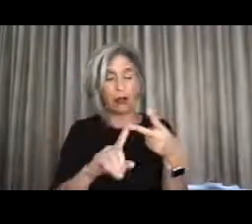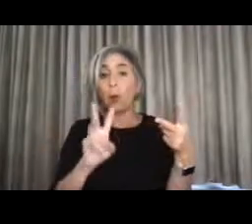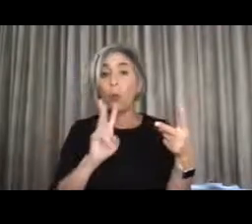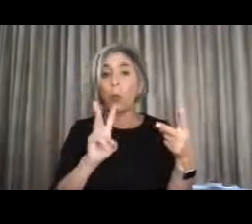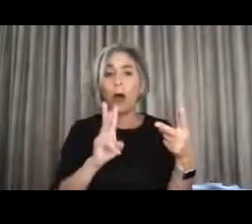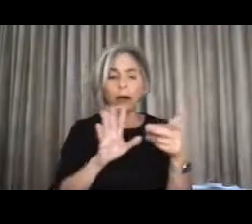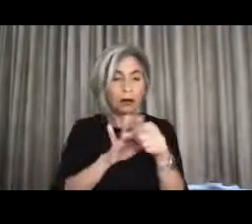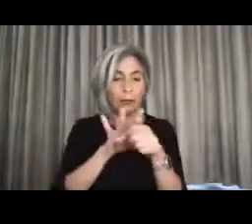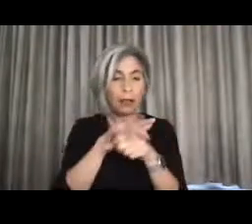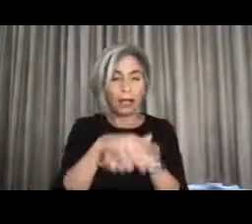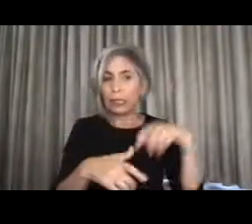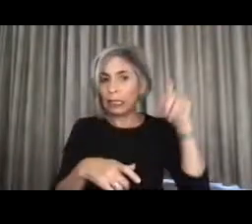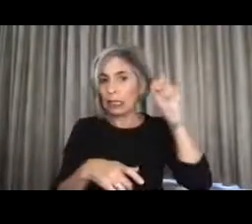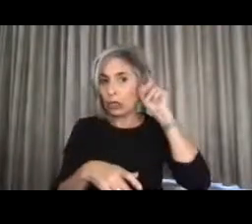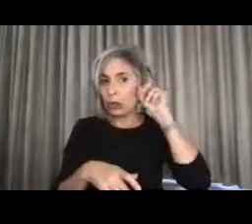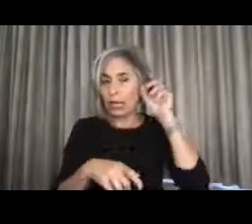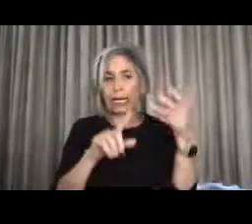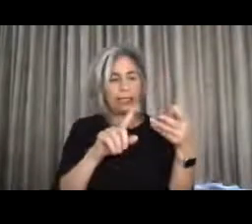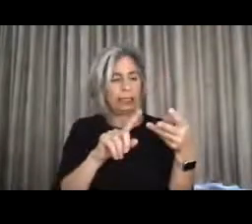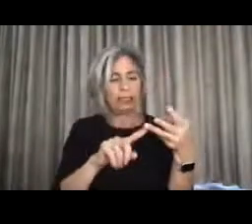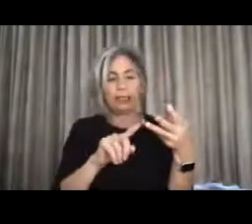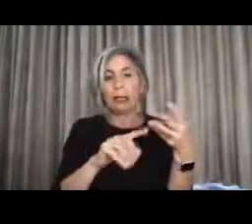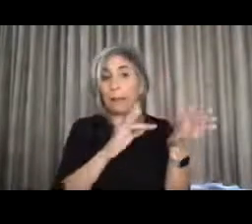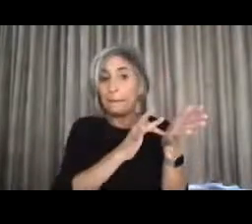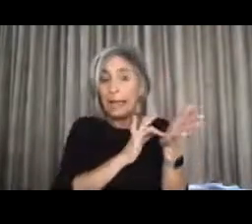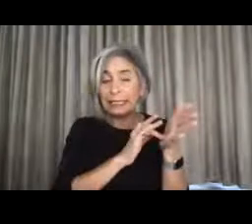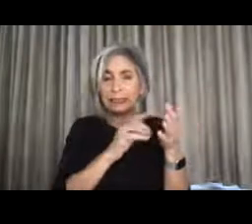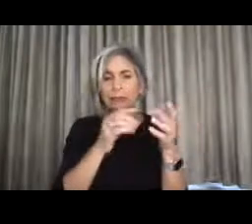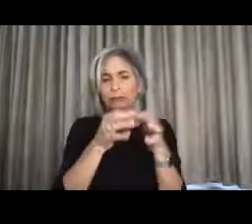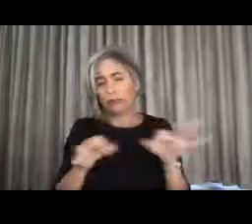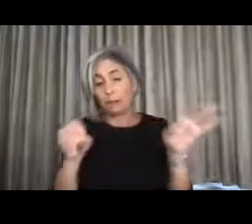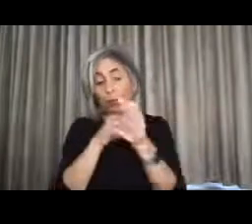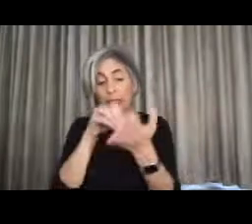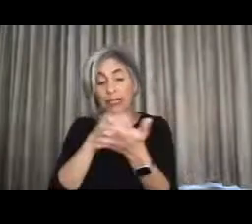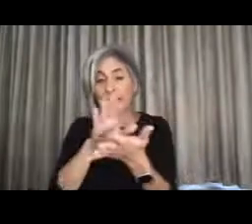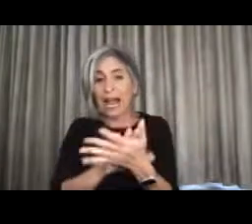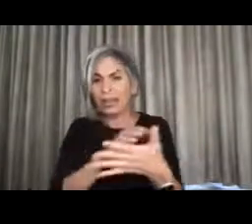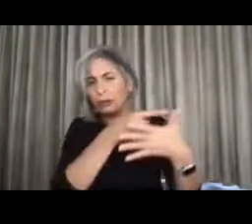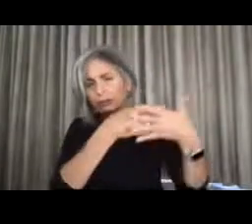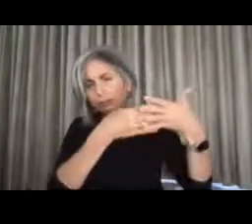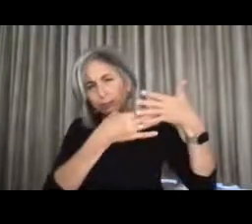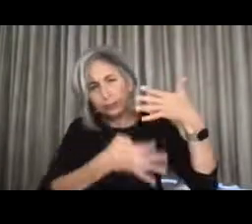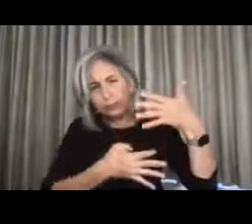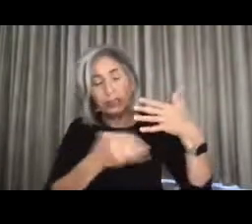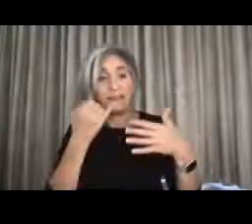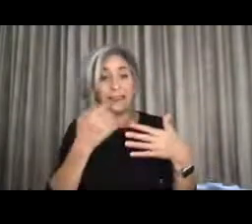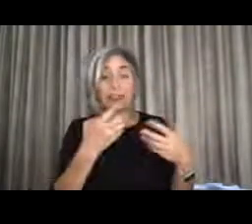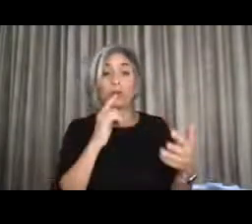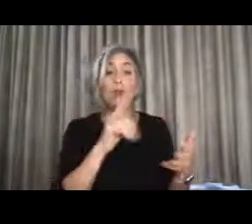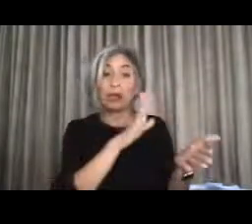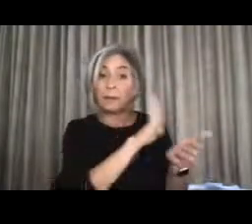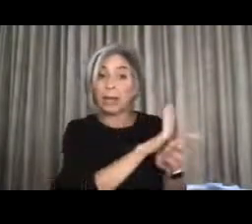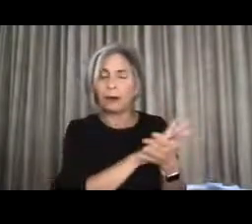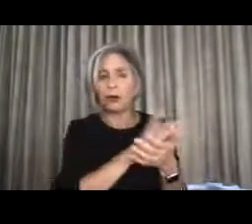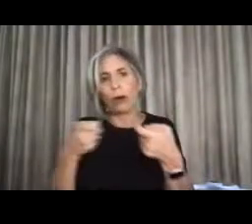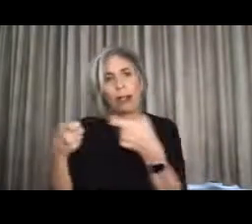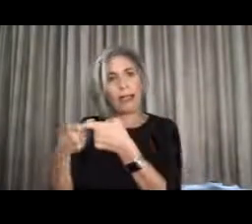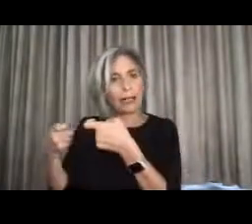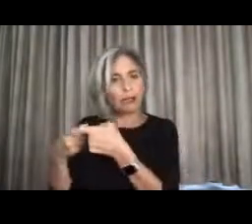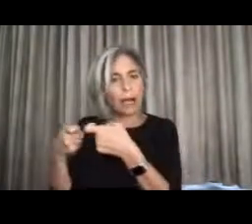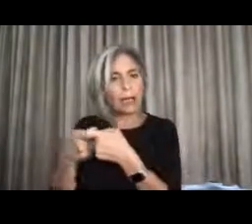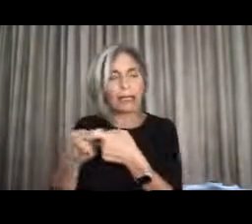hearing aids, medicines, important documents, whether they be hard copies or electronic, cash